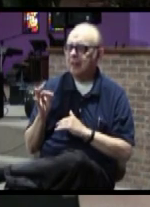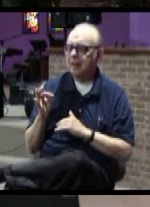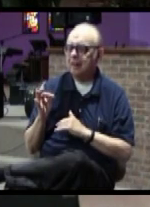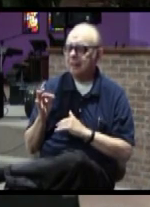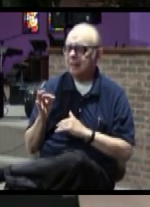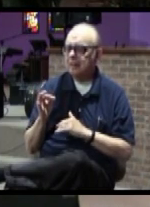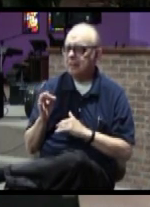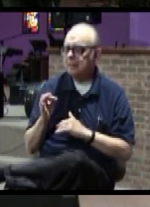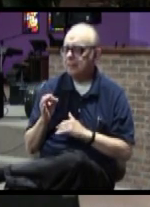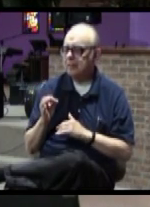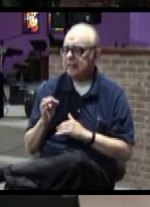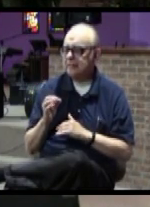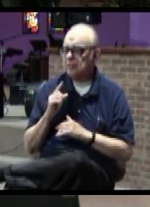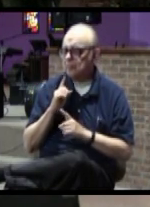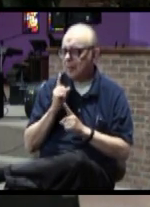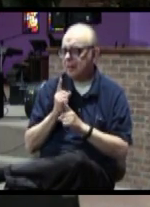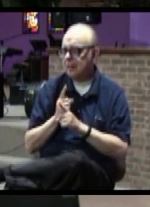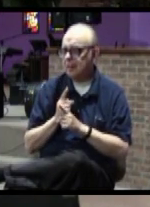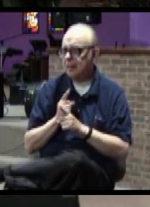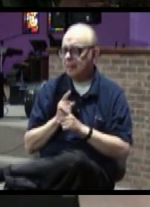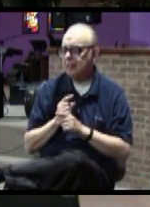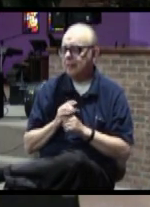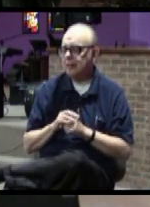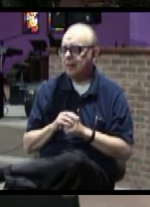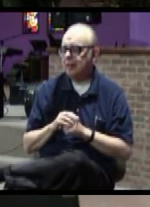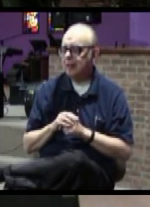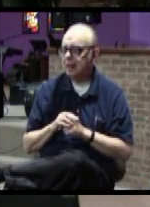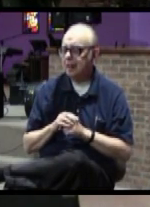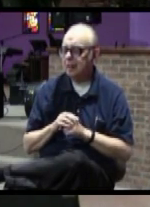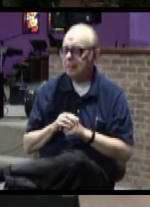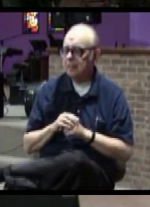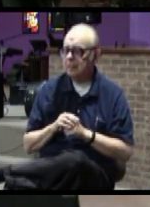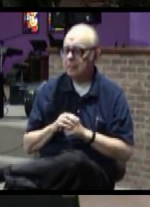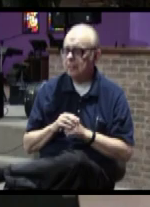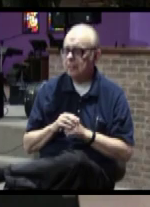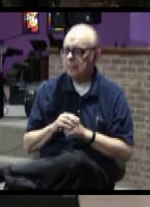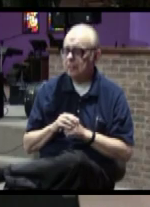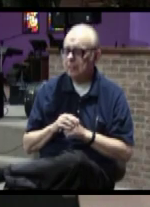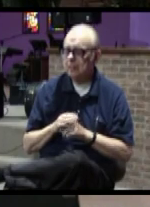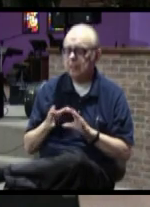Because I found it and it's kind of really inappropriate or appropriate.